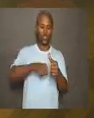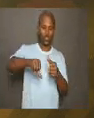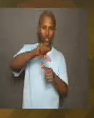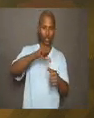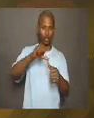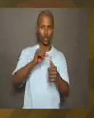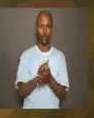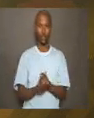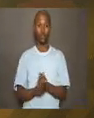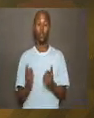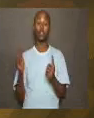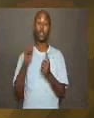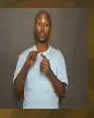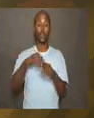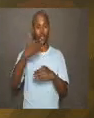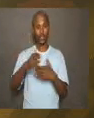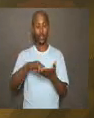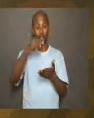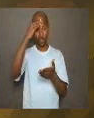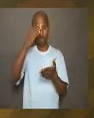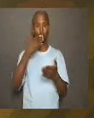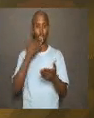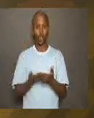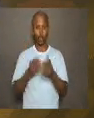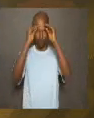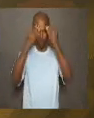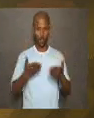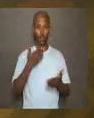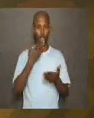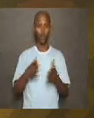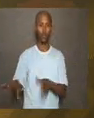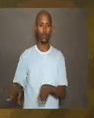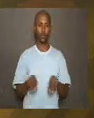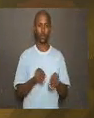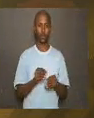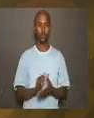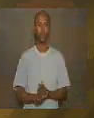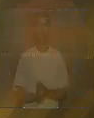Until next lesson, thank you, teacher. Thank you, students.